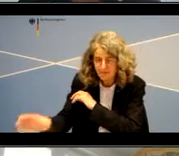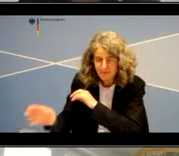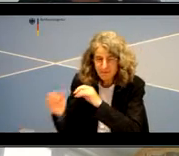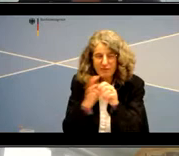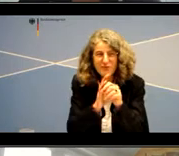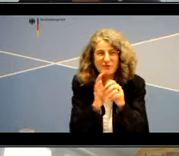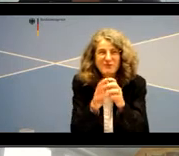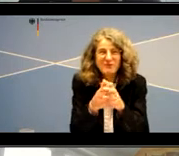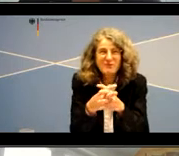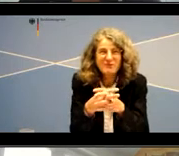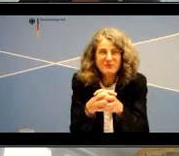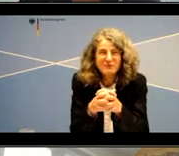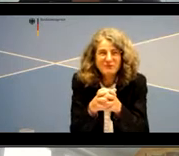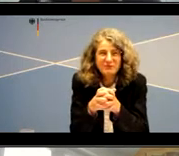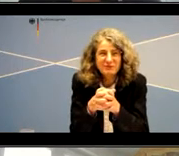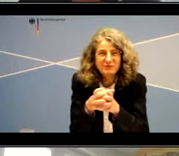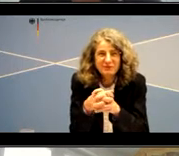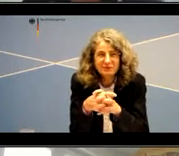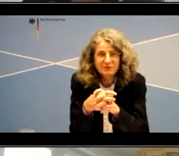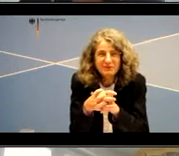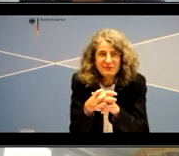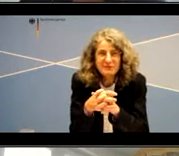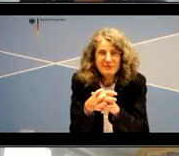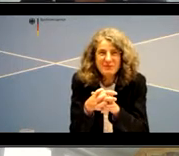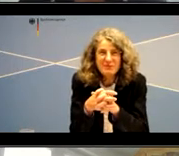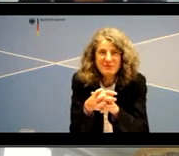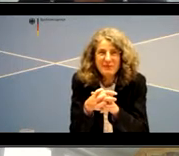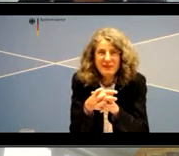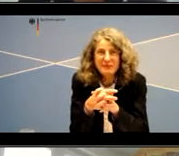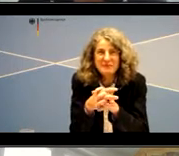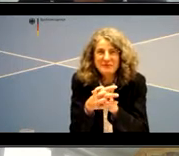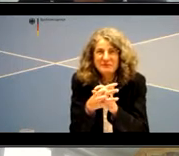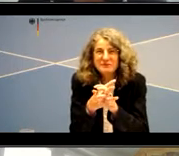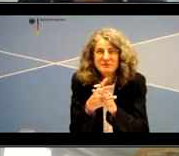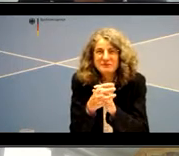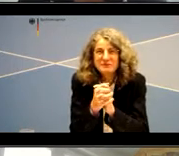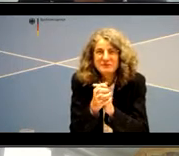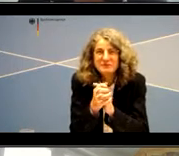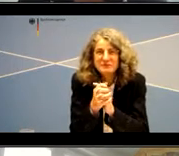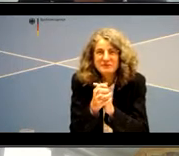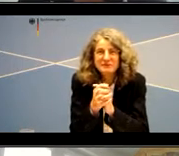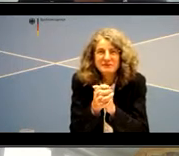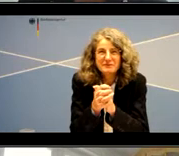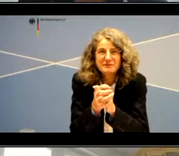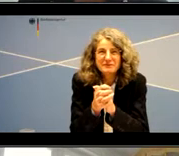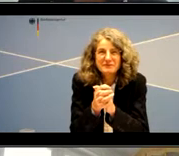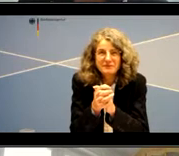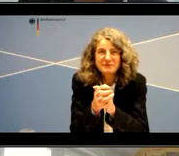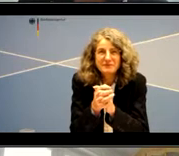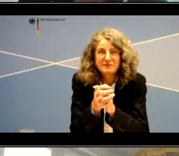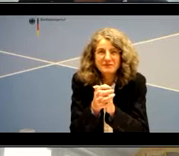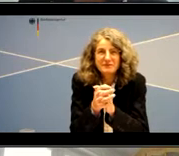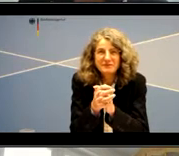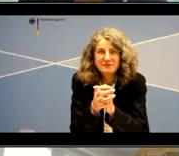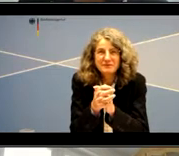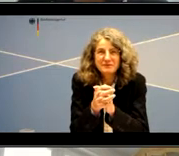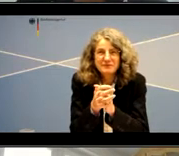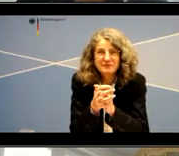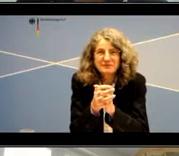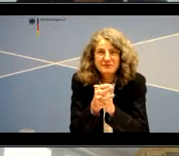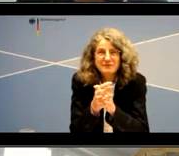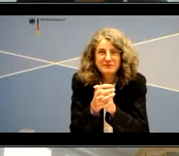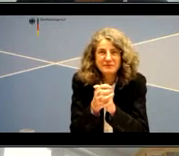jobs. And this is something at the side, of course, connected with the essential things in our life, but still,